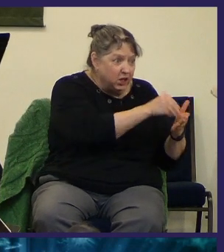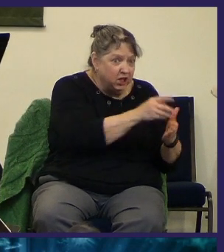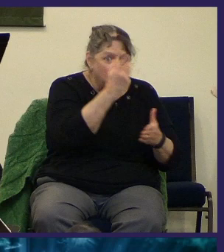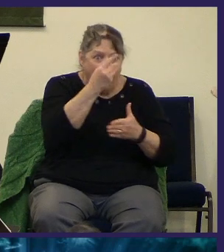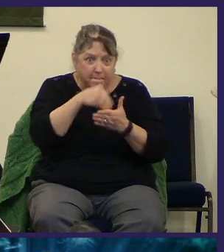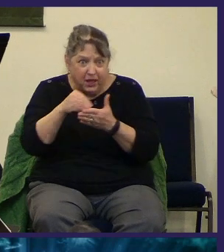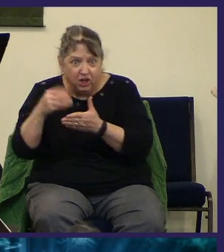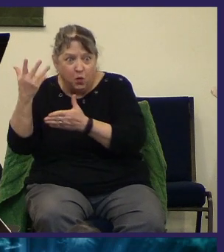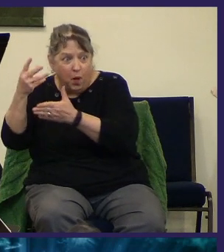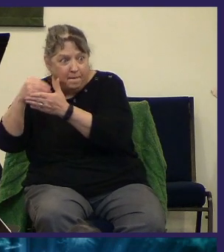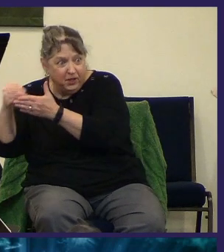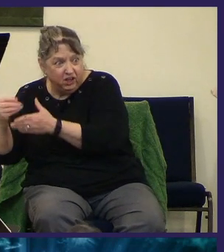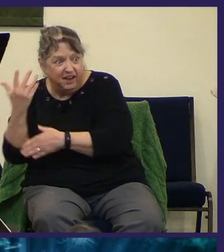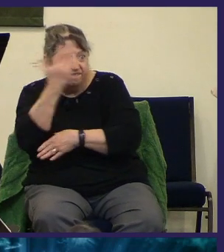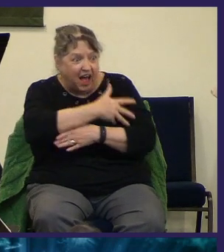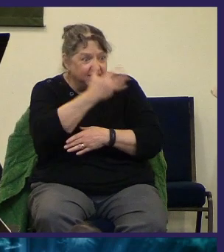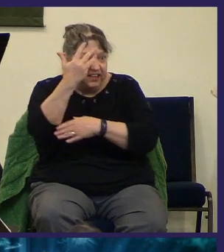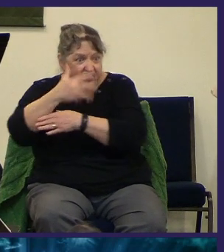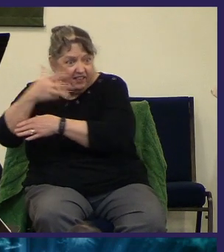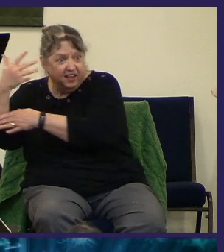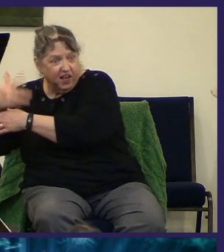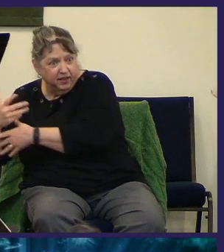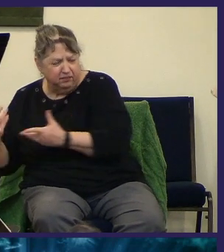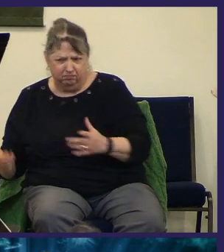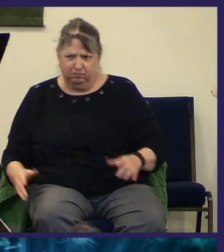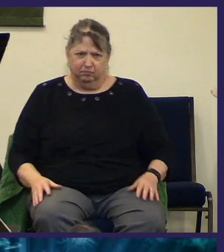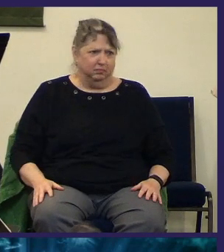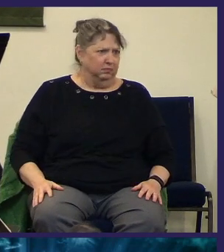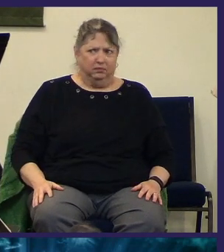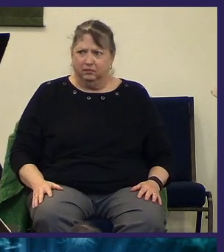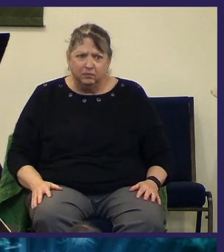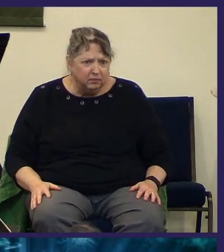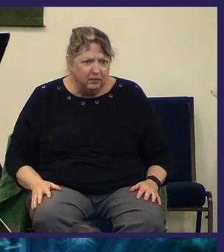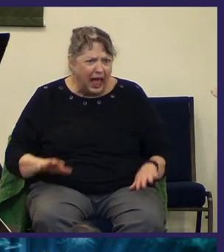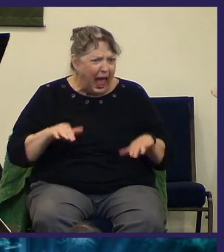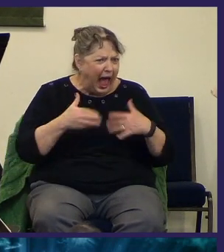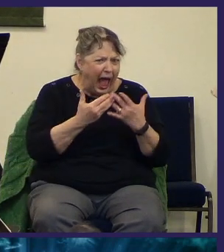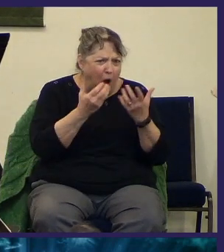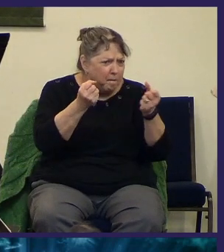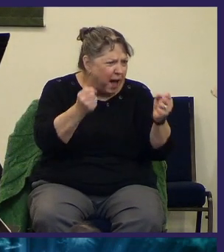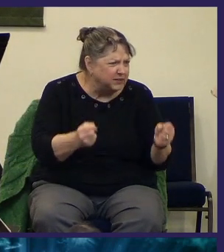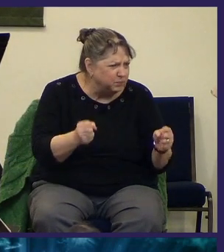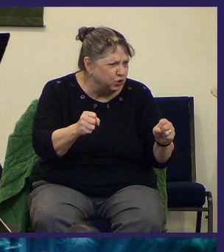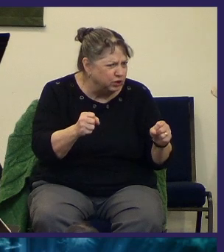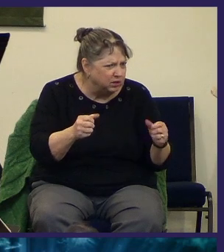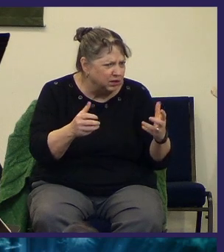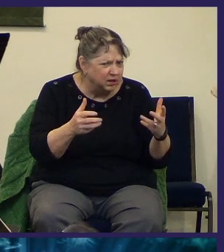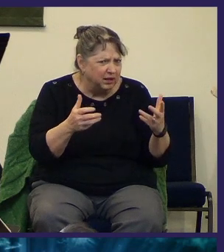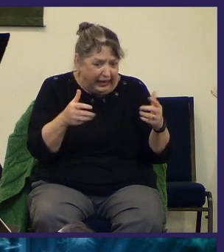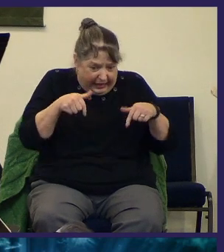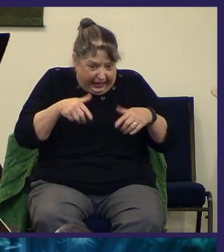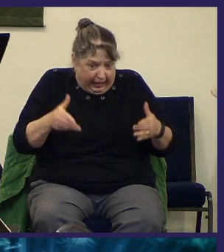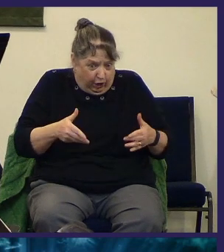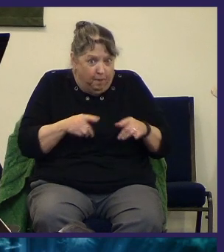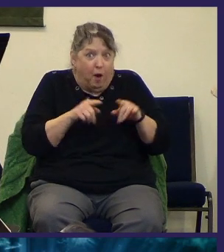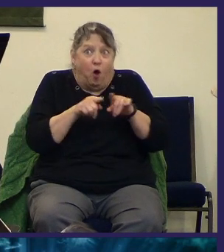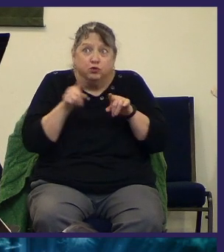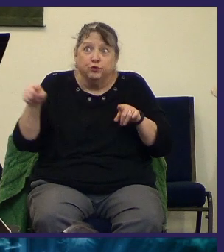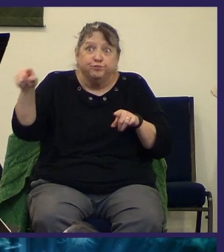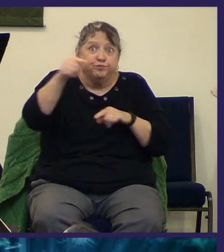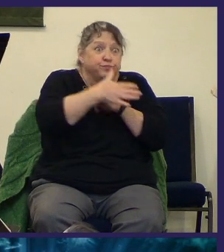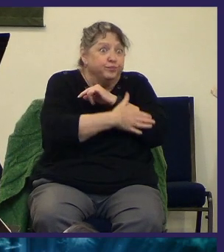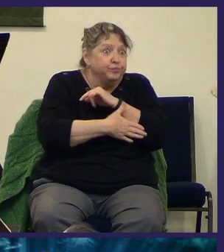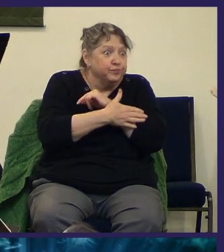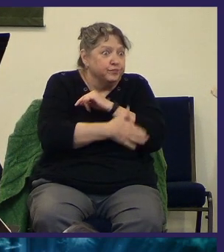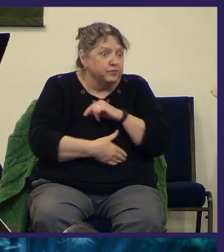a million bibles in less than a week i heard one say one someone say one time think about your